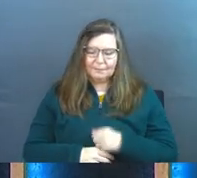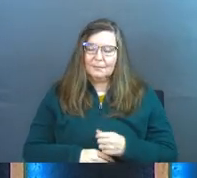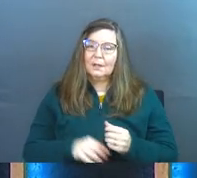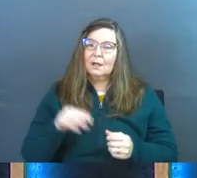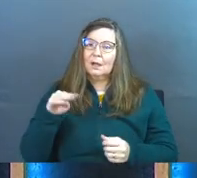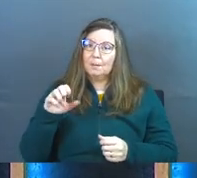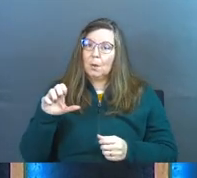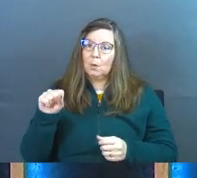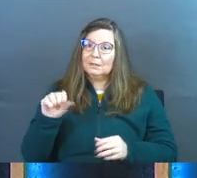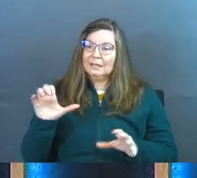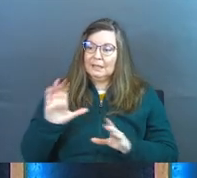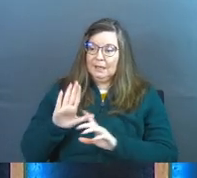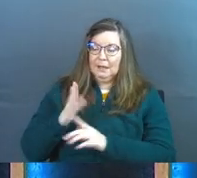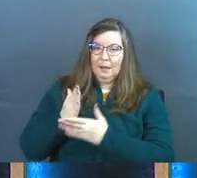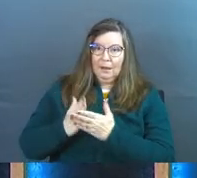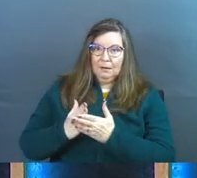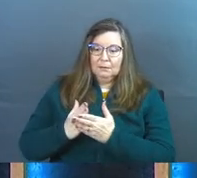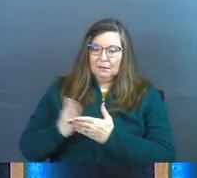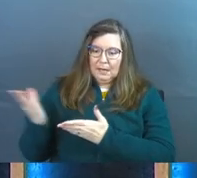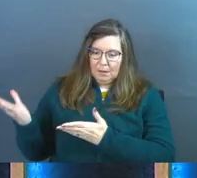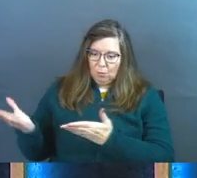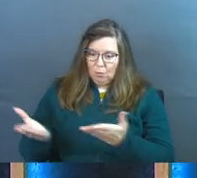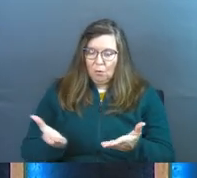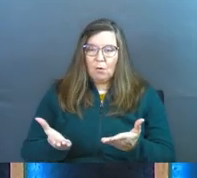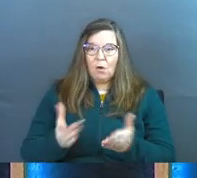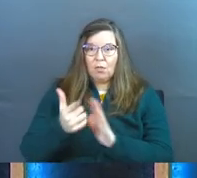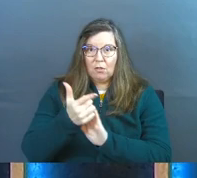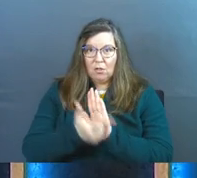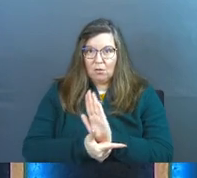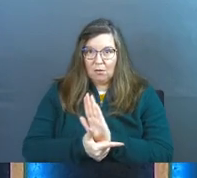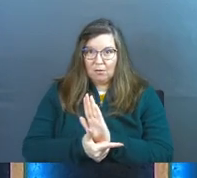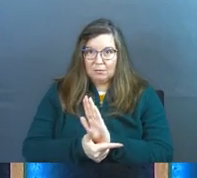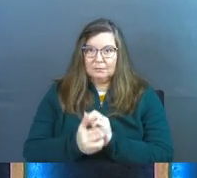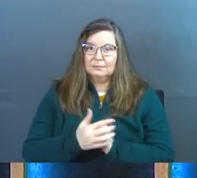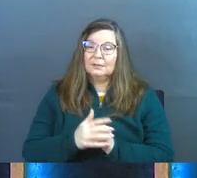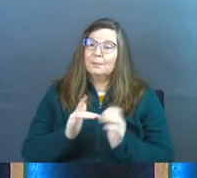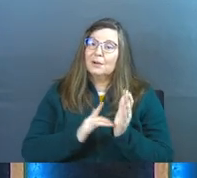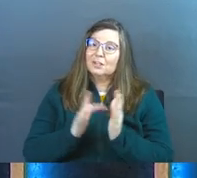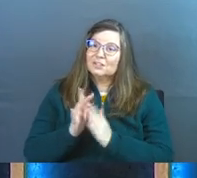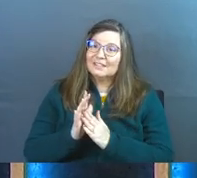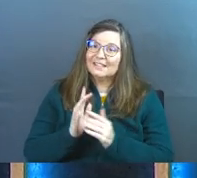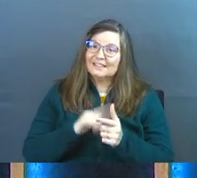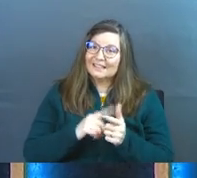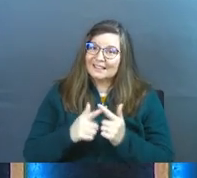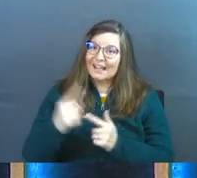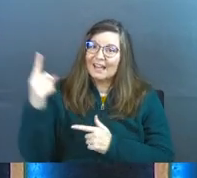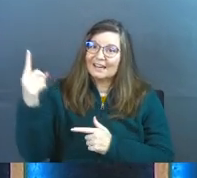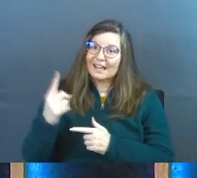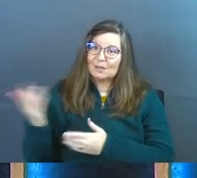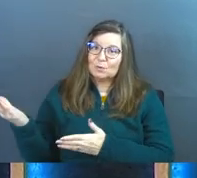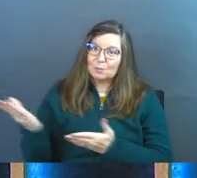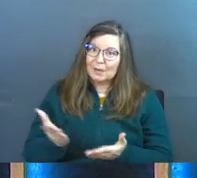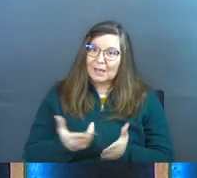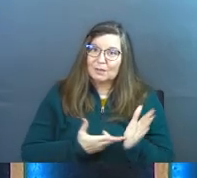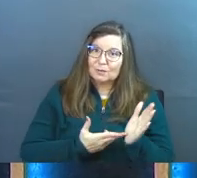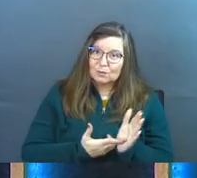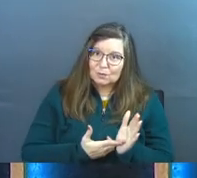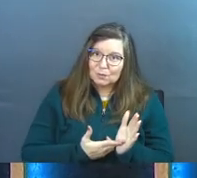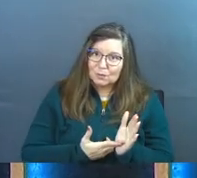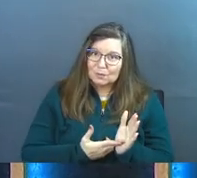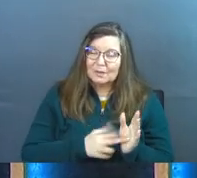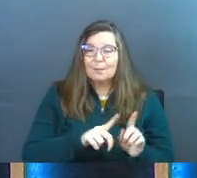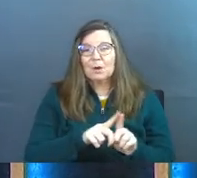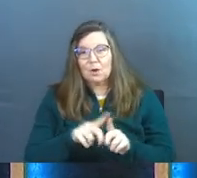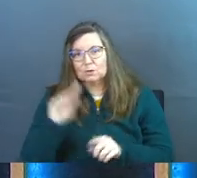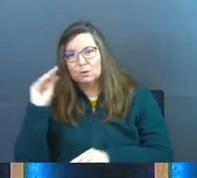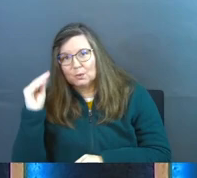So Moses did his part, and he brought the law. But Jesus came to bring us the truth, but